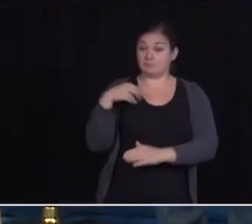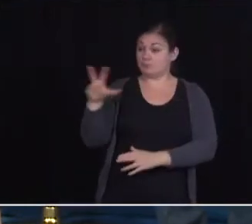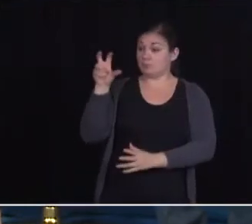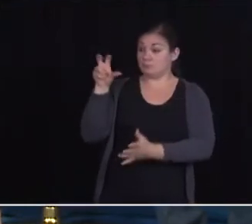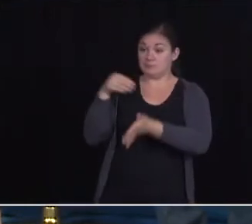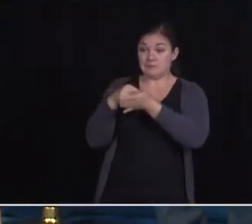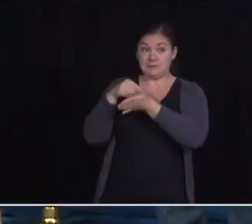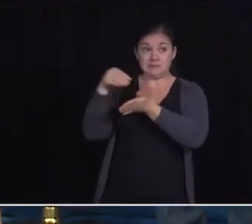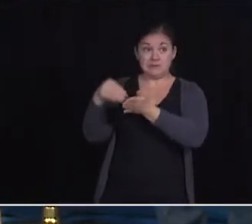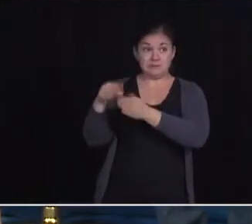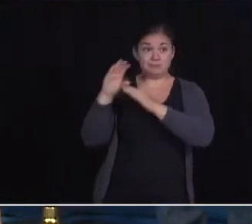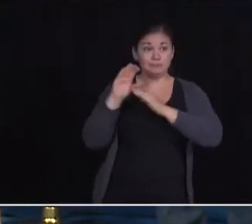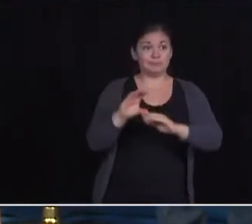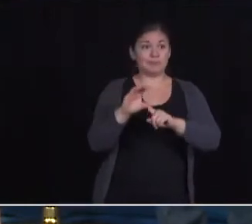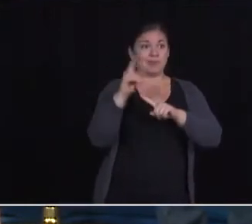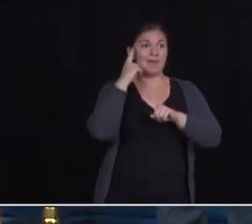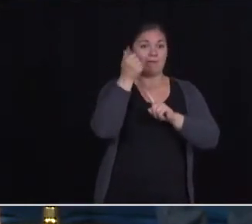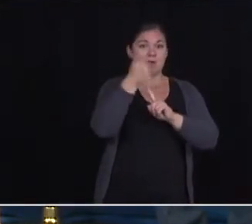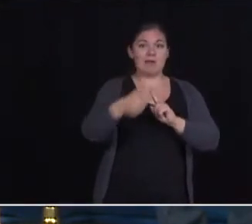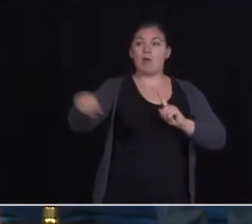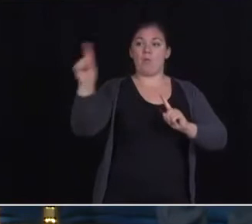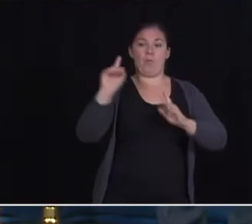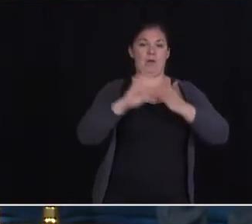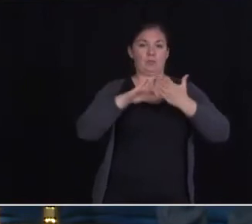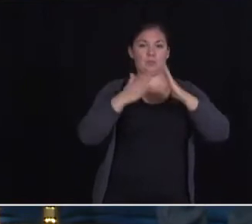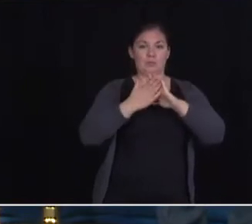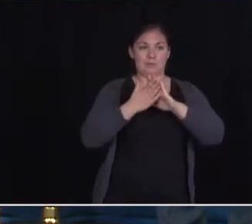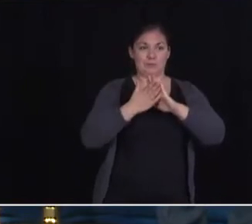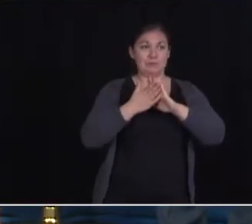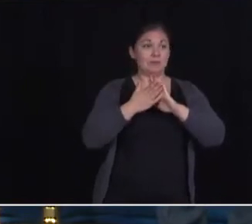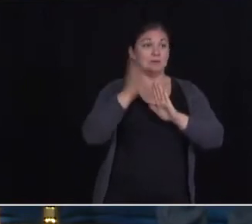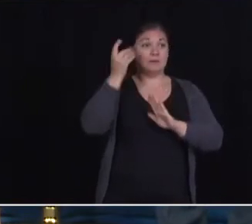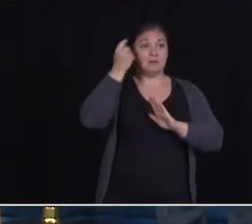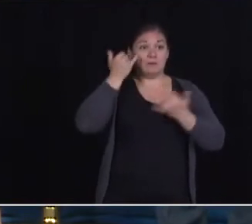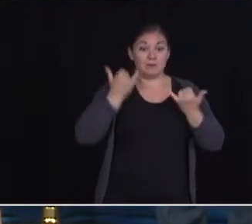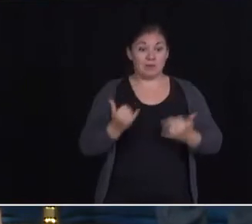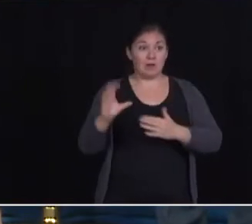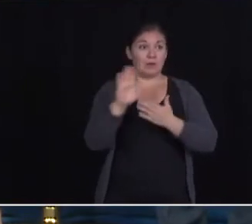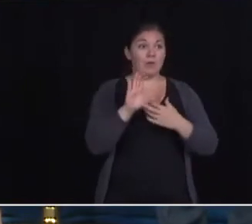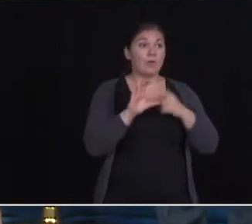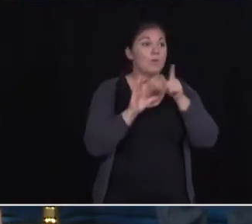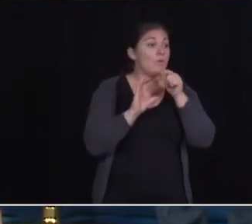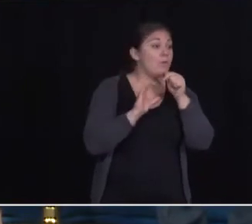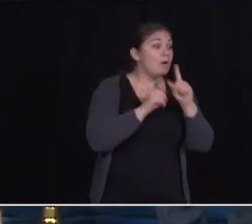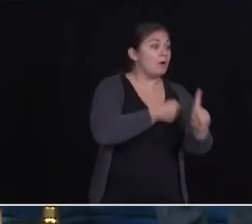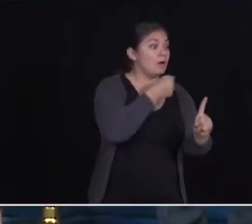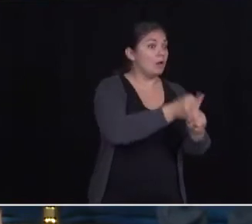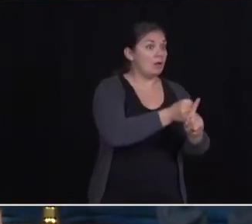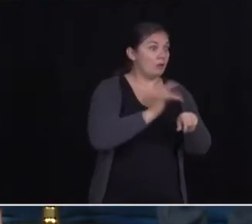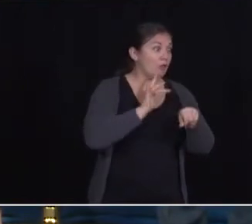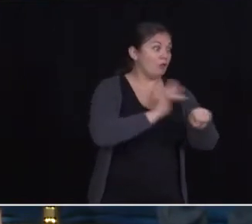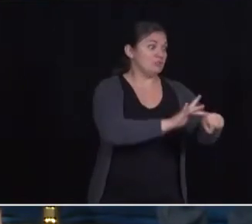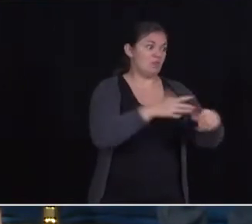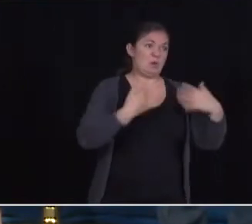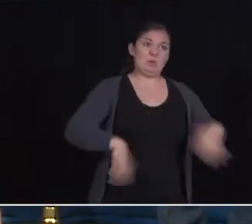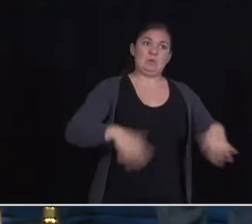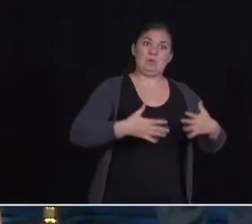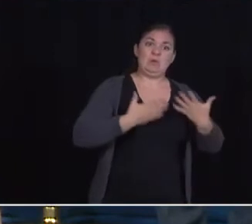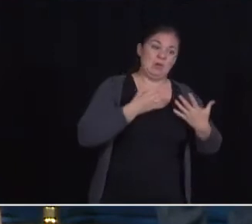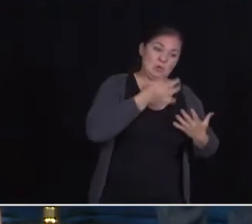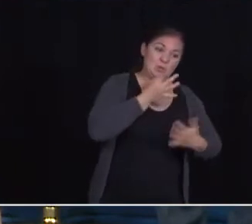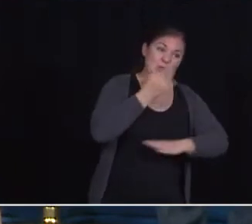today for the communities that are affected by these advanced public health measures. But we have to understand that we are in the middle of a pandemic. We could see